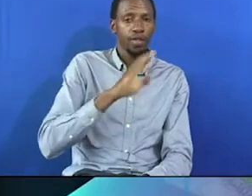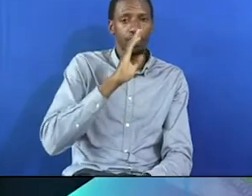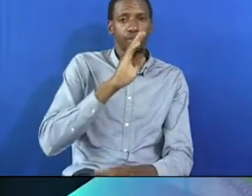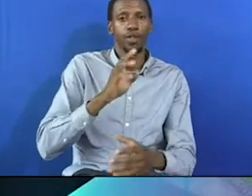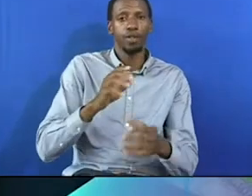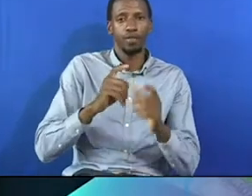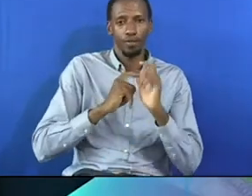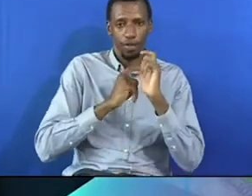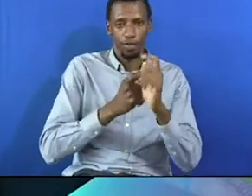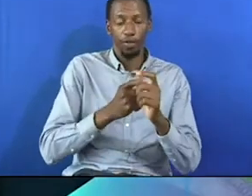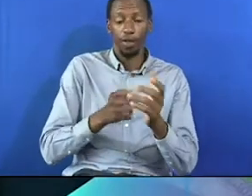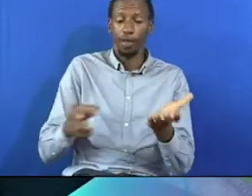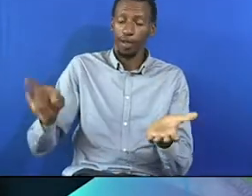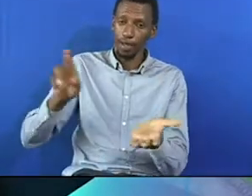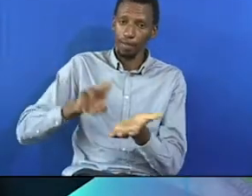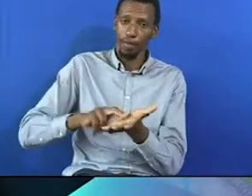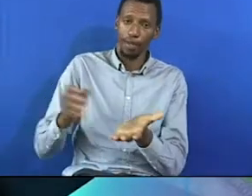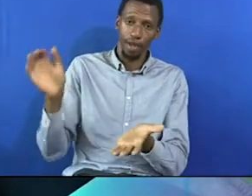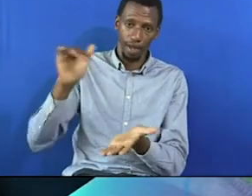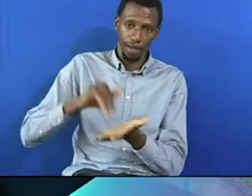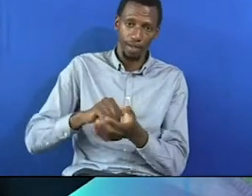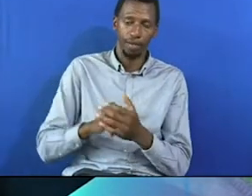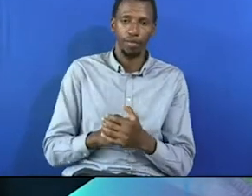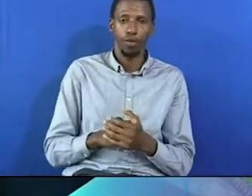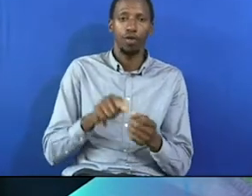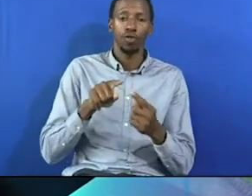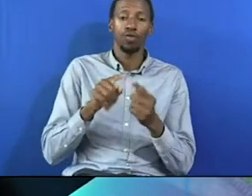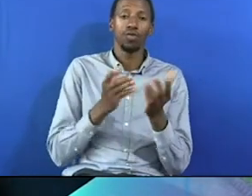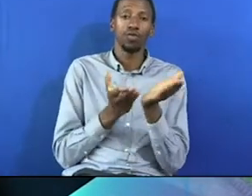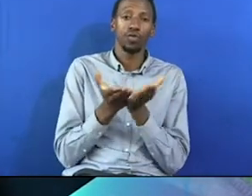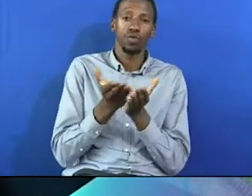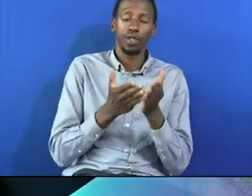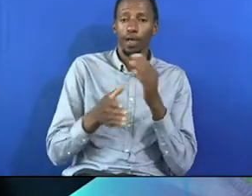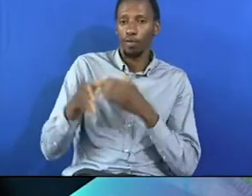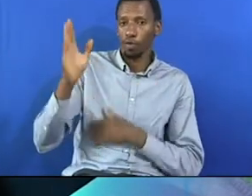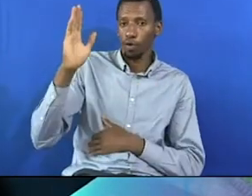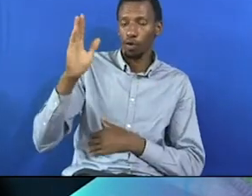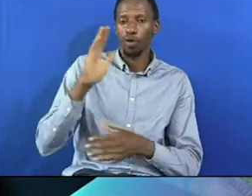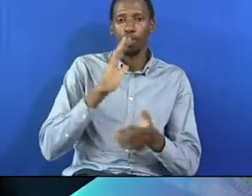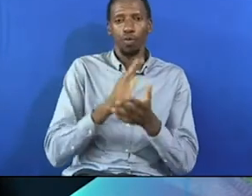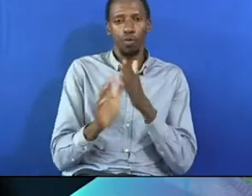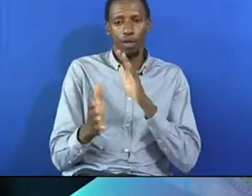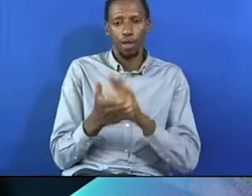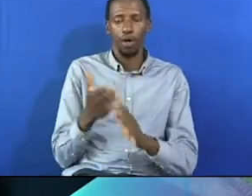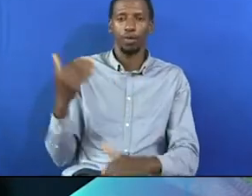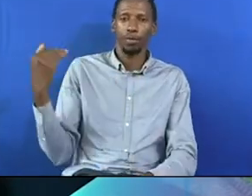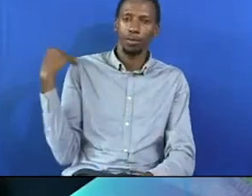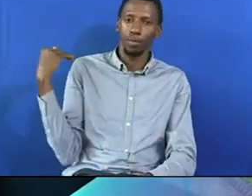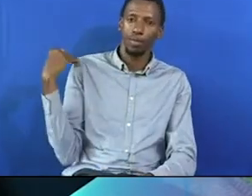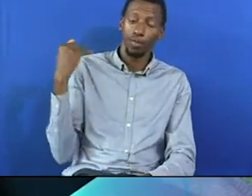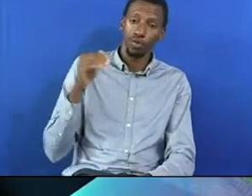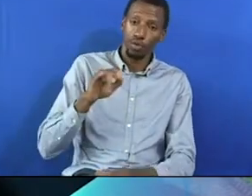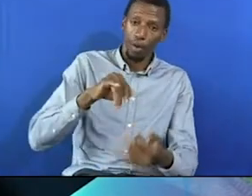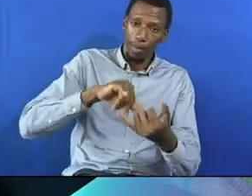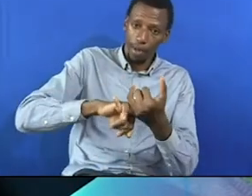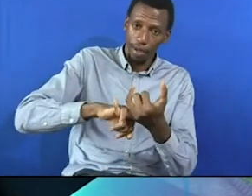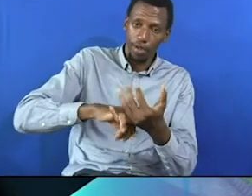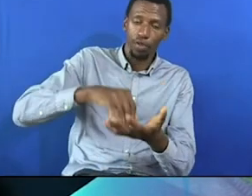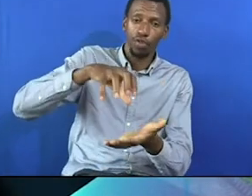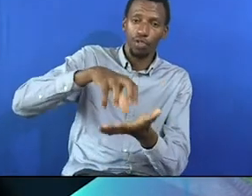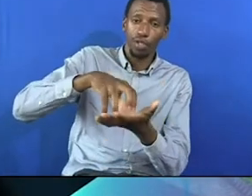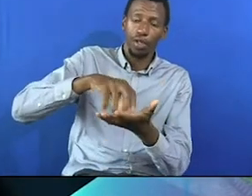I will repeat one more time. To serve God without being distracted by your marital status, you must be